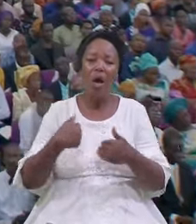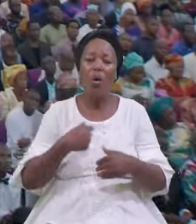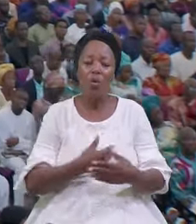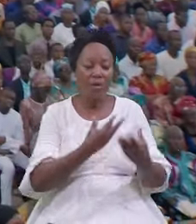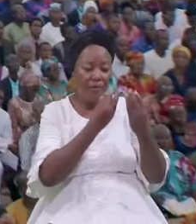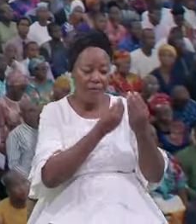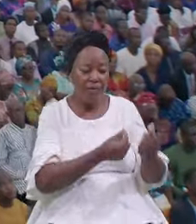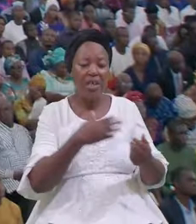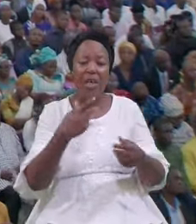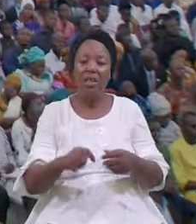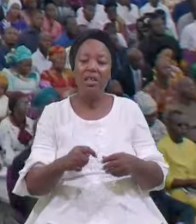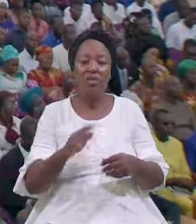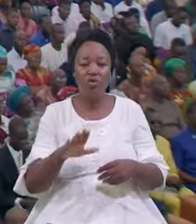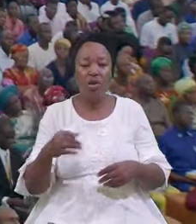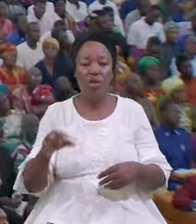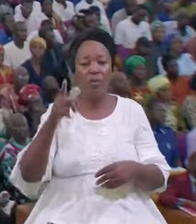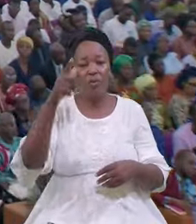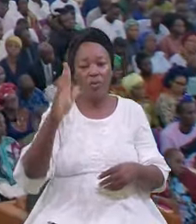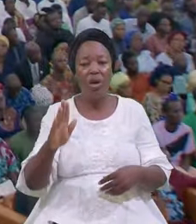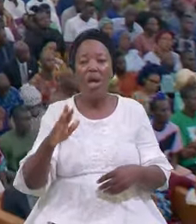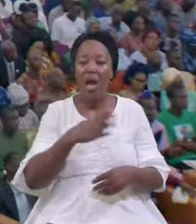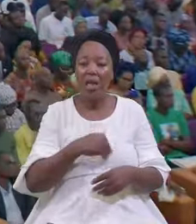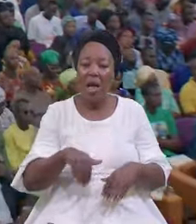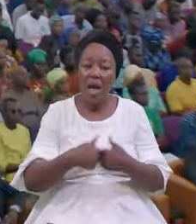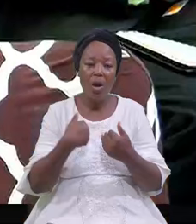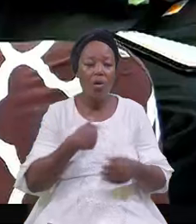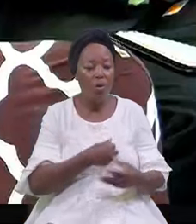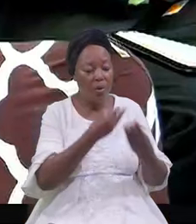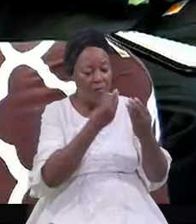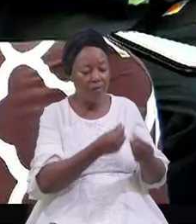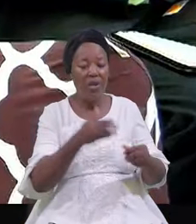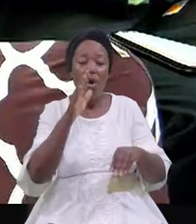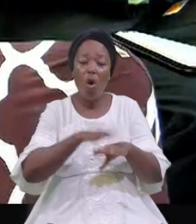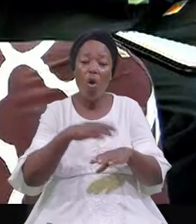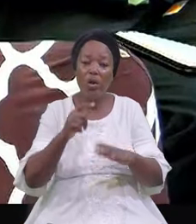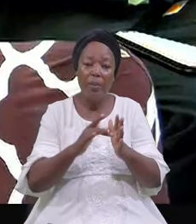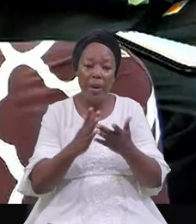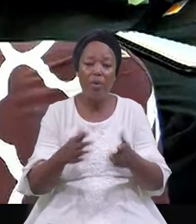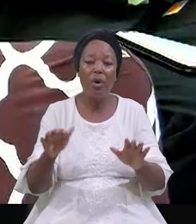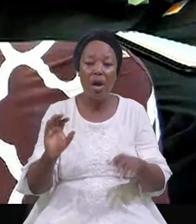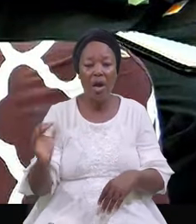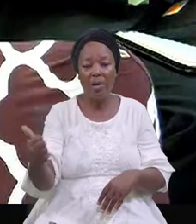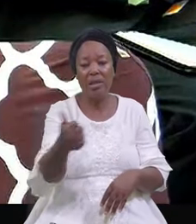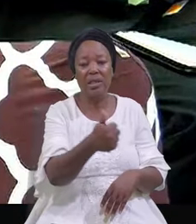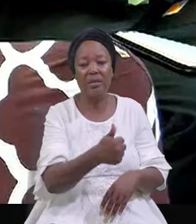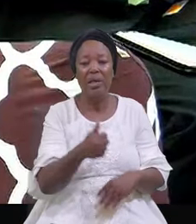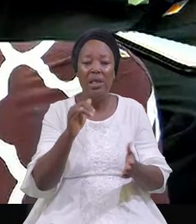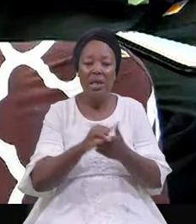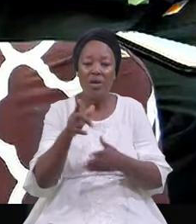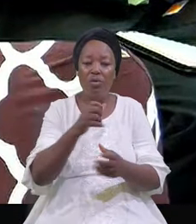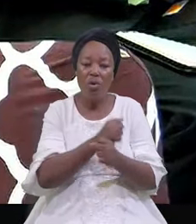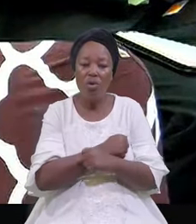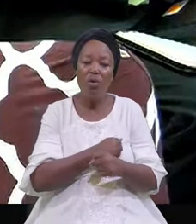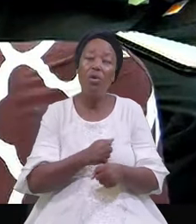feed a sheep, how we feed on the scriptures ourselves, that we love him more than